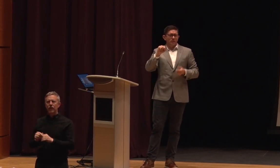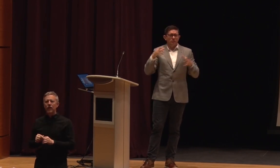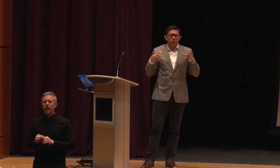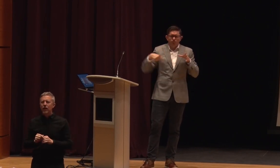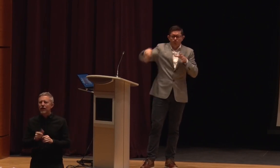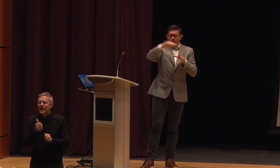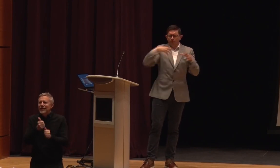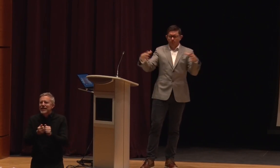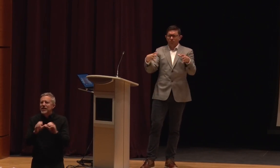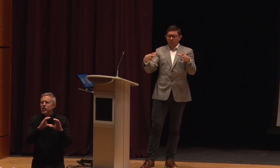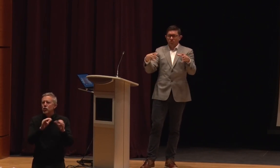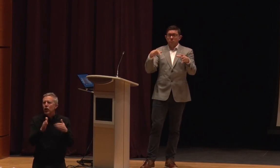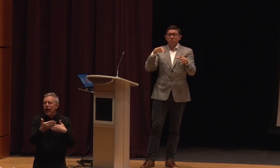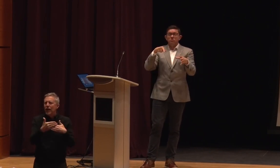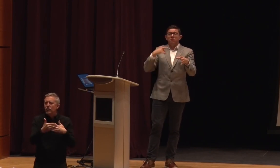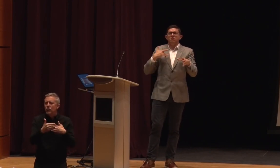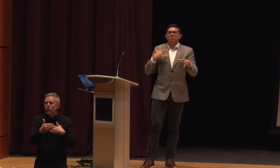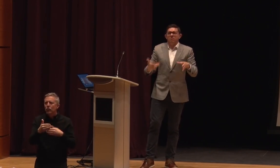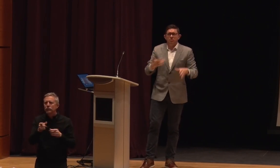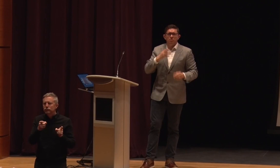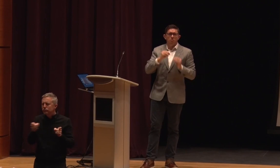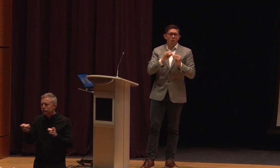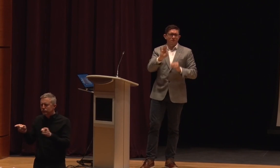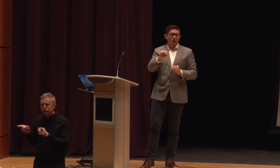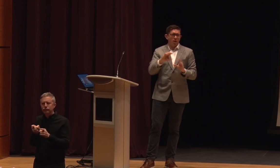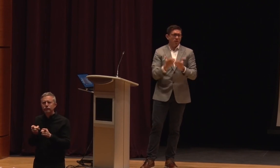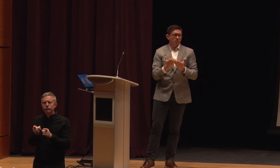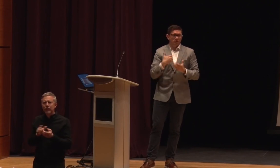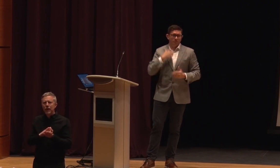a close unit.